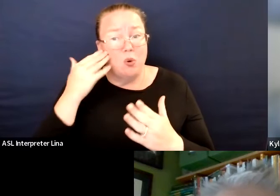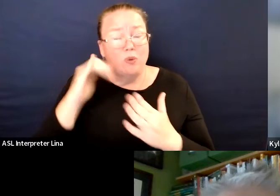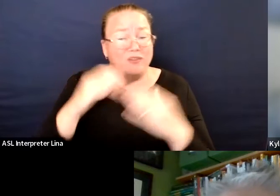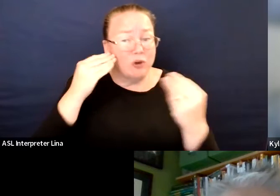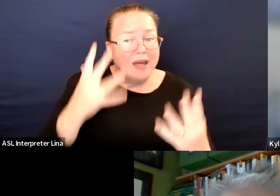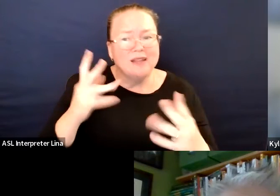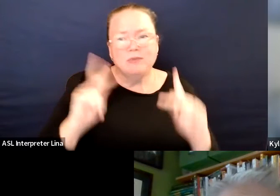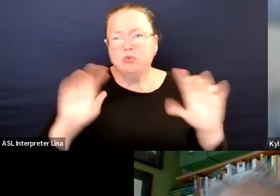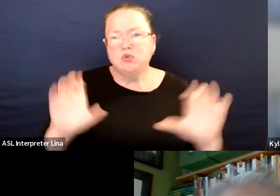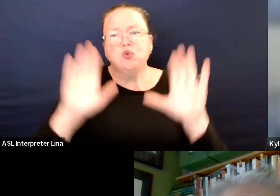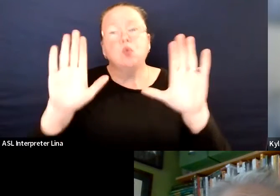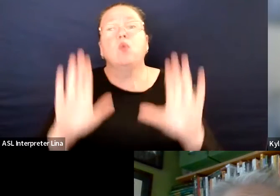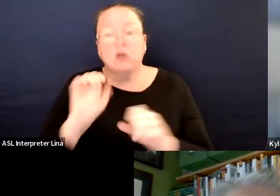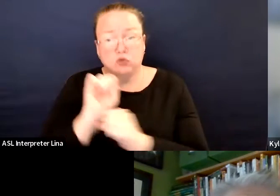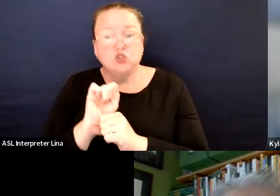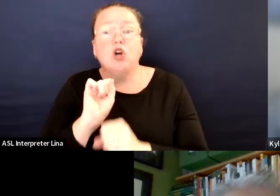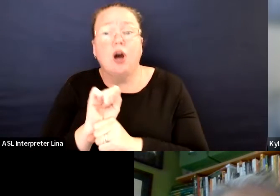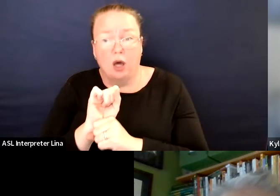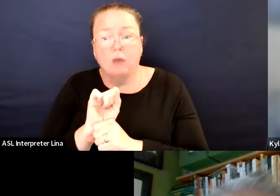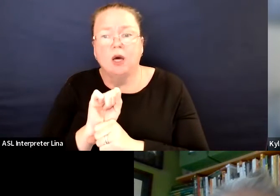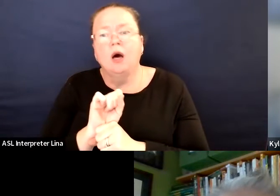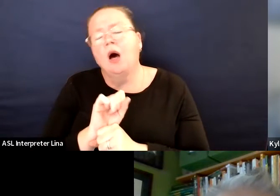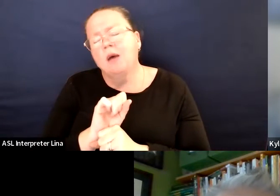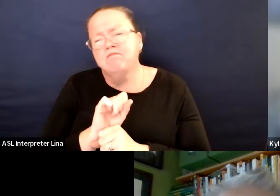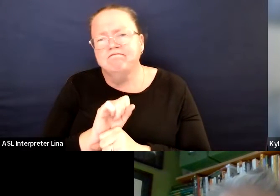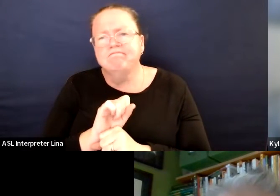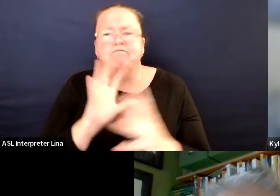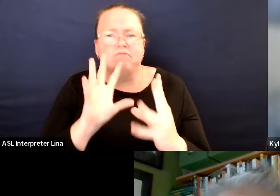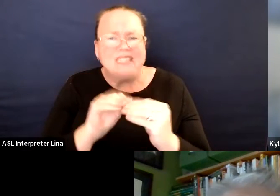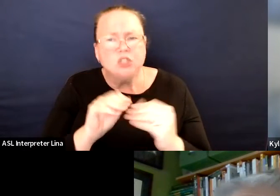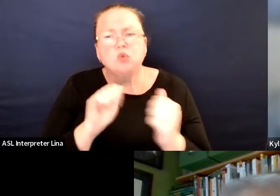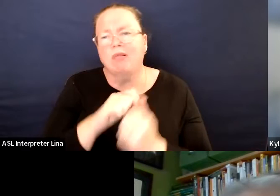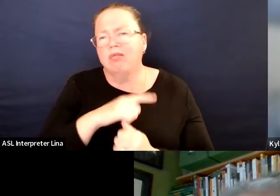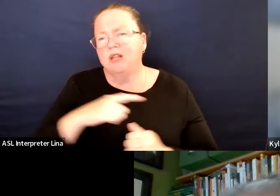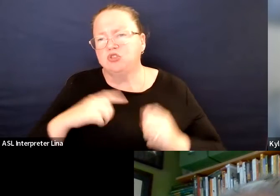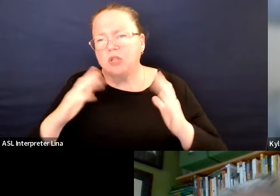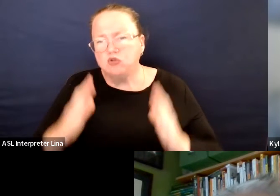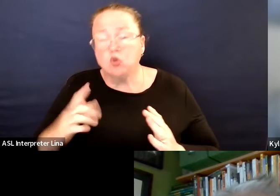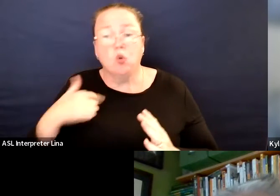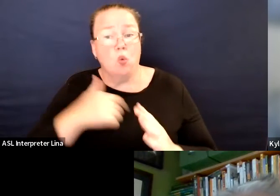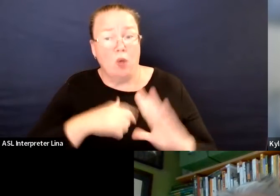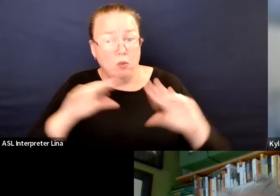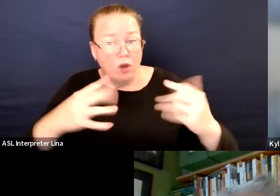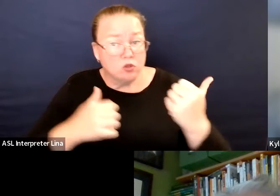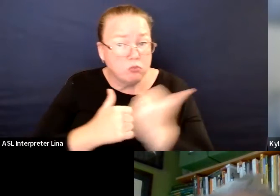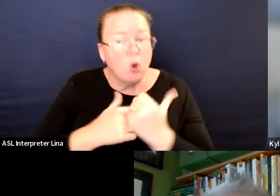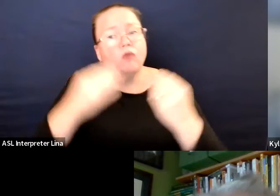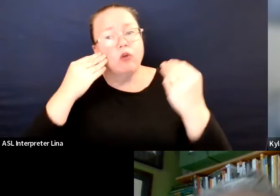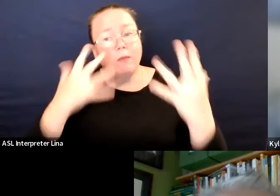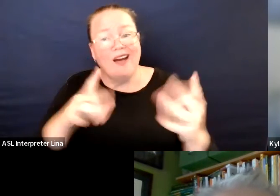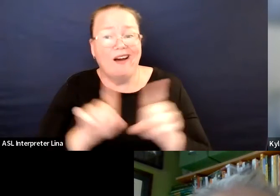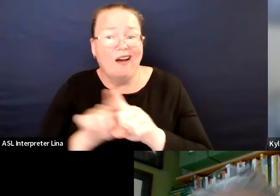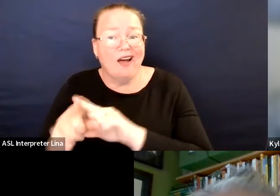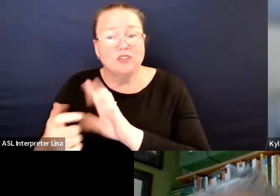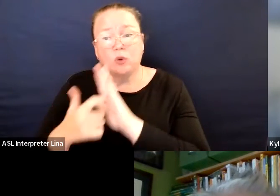do a fantastic job of meeting with their legislators, and we provide support and information as required.